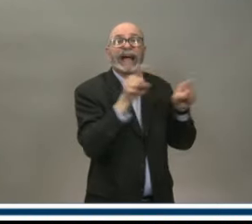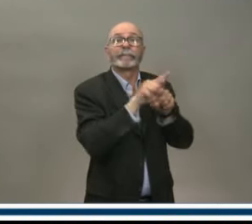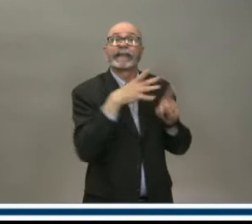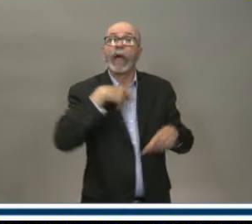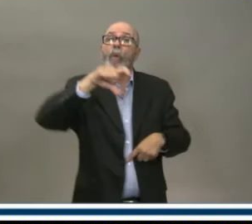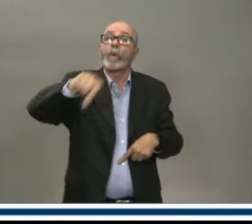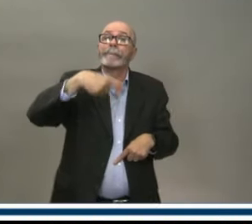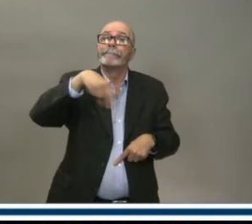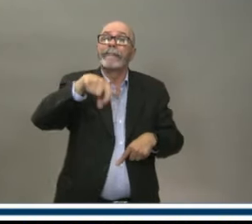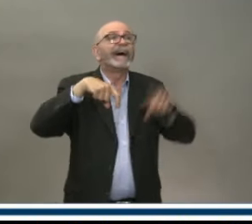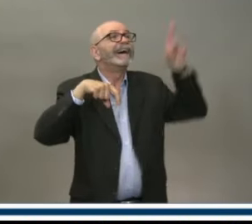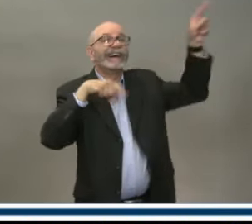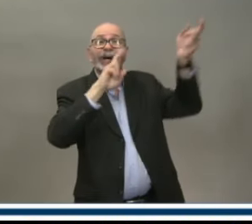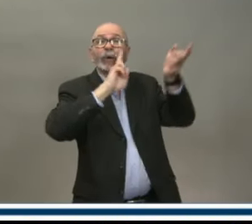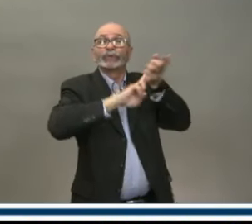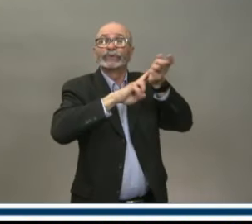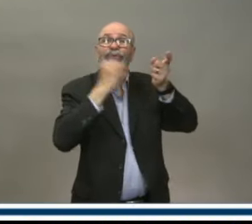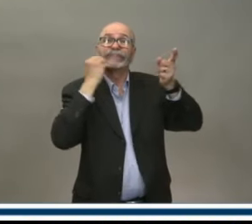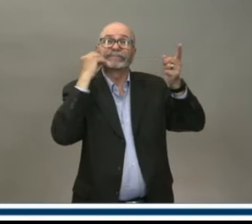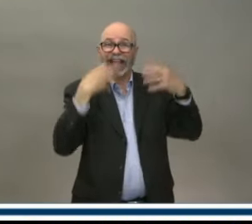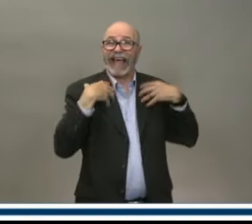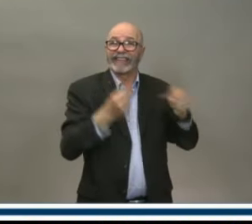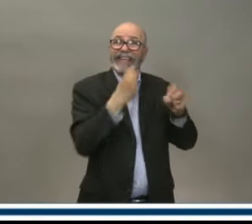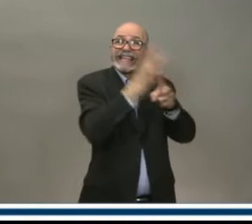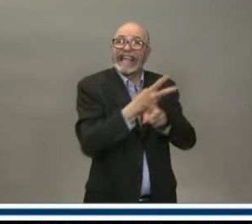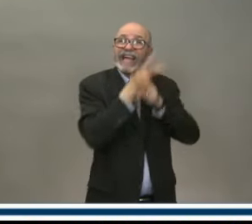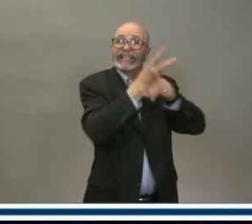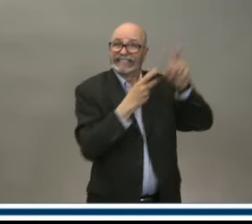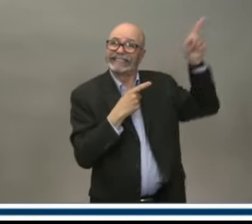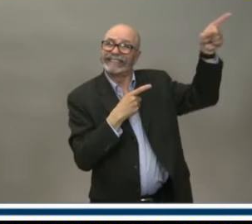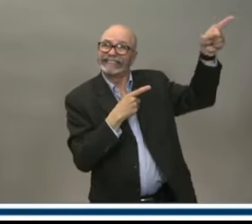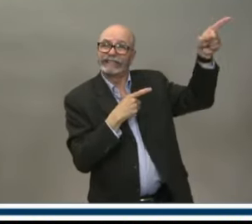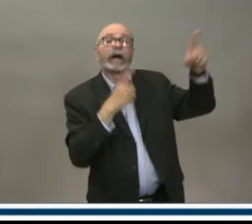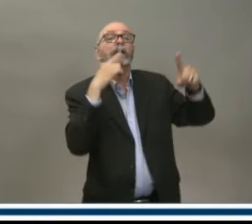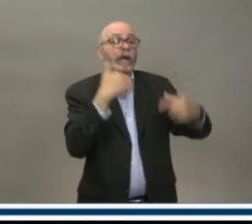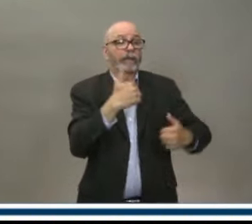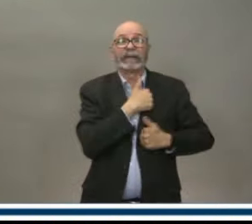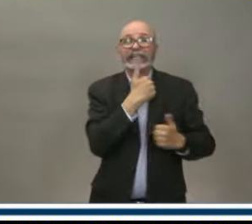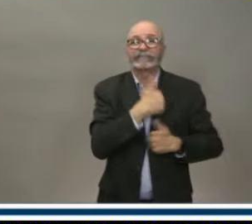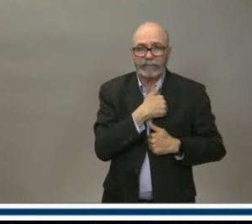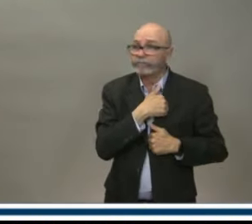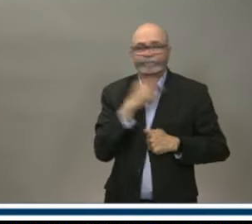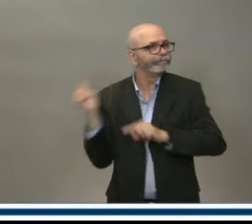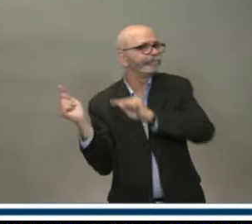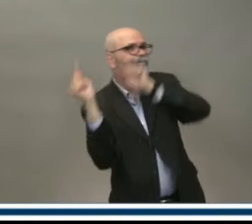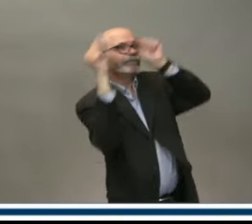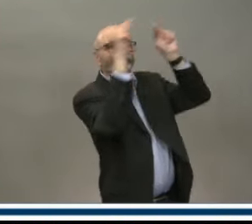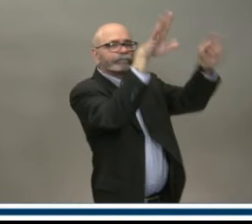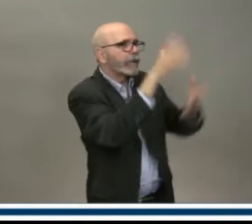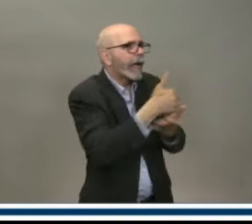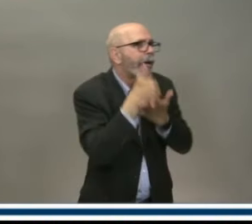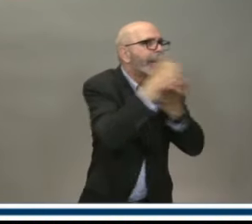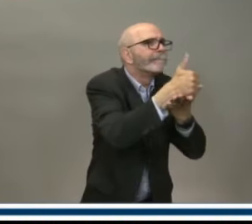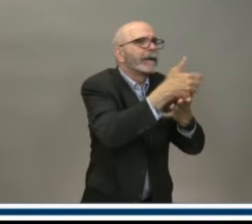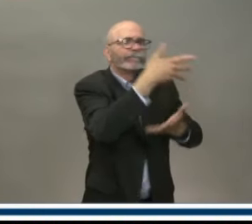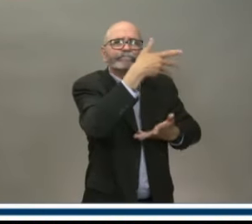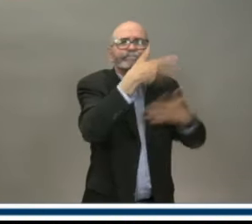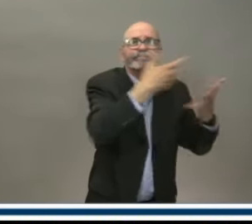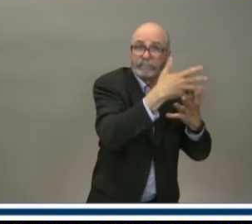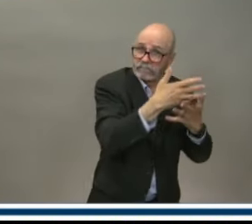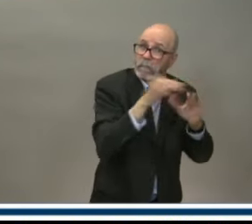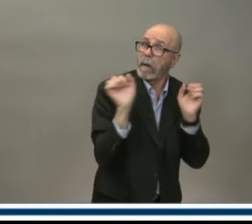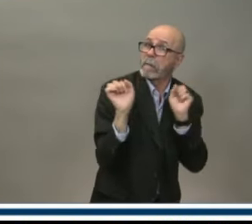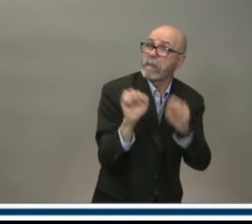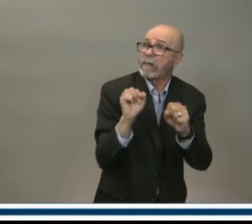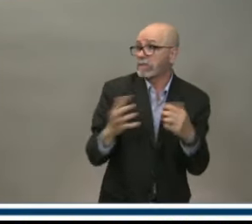facilities where healthcare workers from the military were called in. Is that a possibility here? And if not, might it